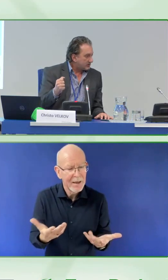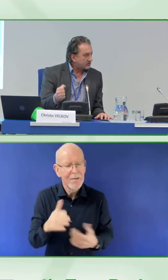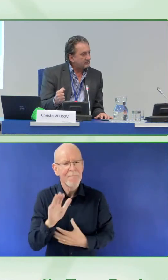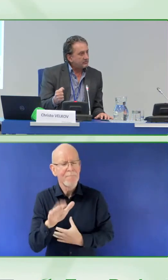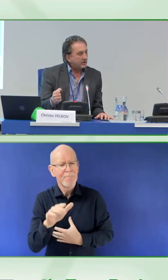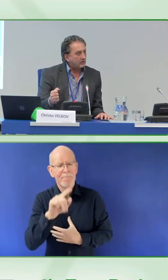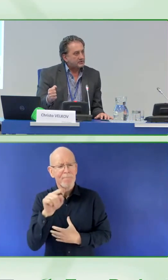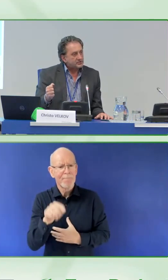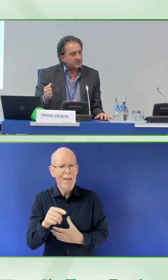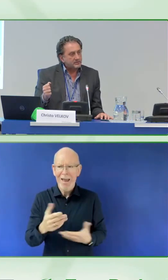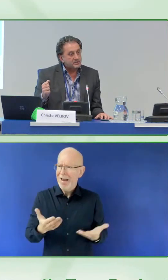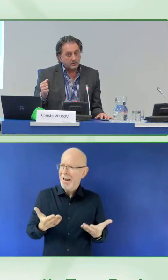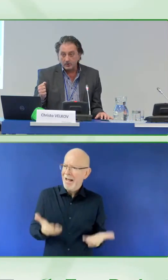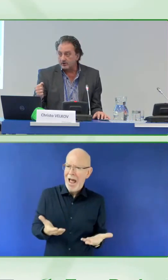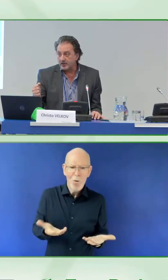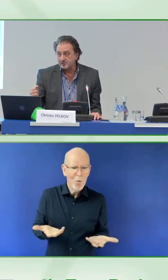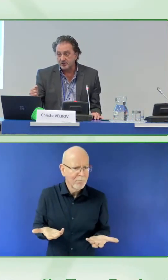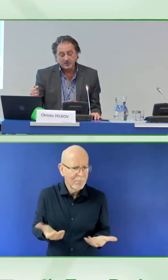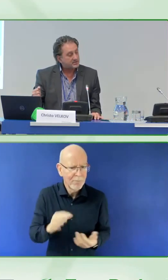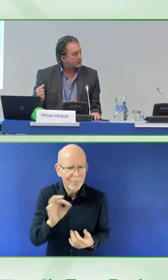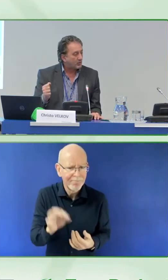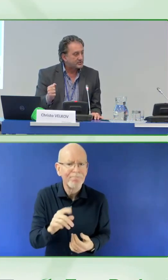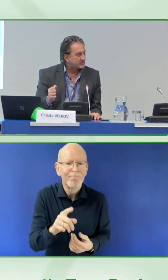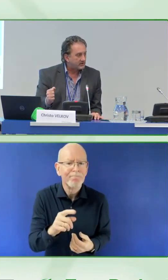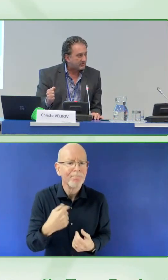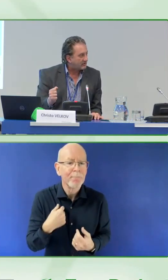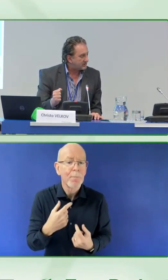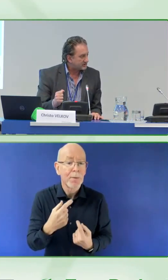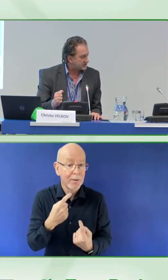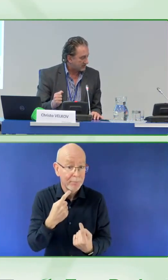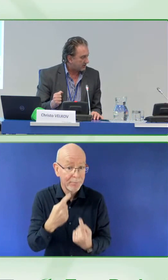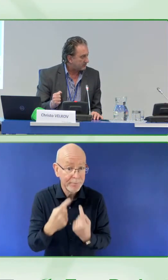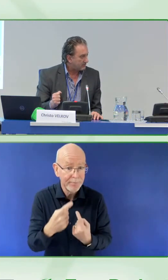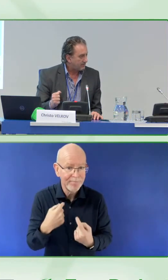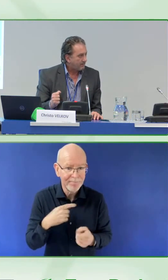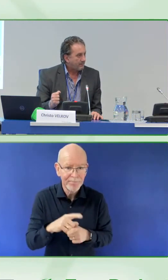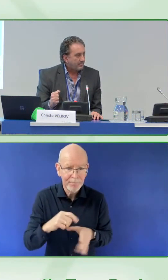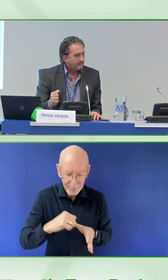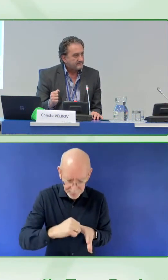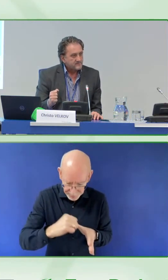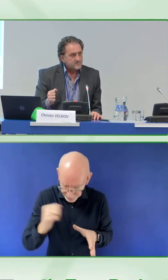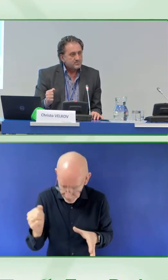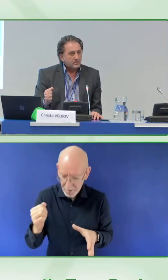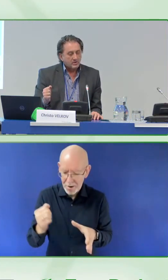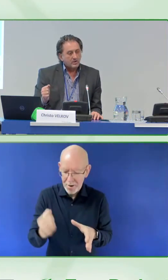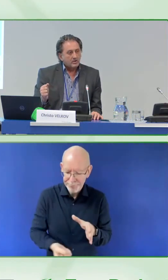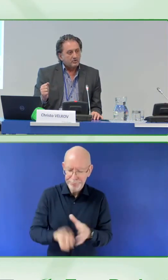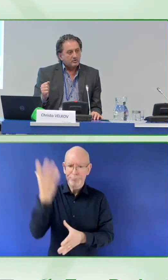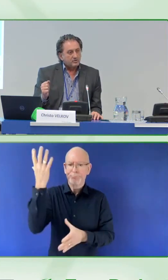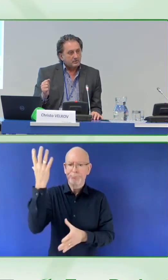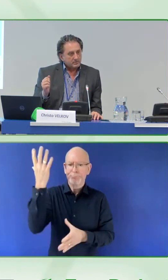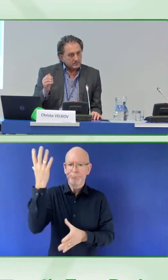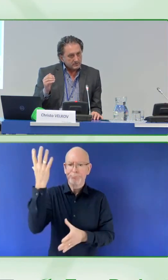There is a lot of knowledge. There is a lot of expertise that wasn't there 5 years ago.